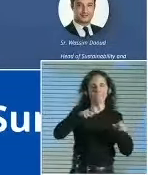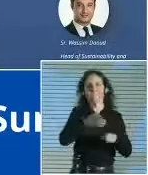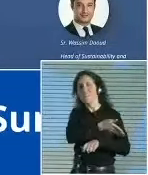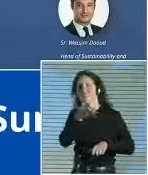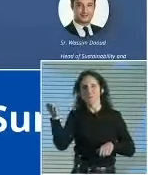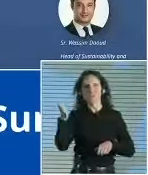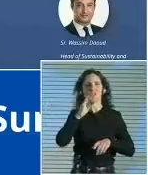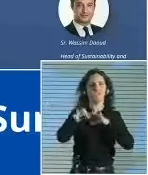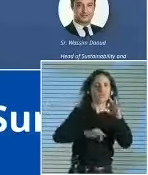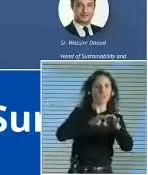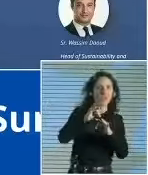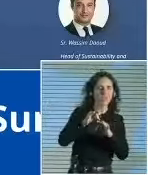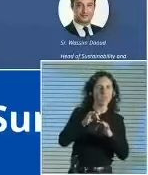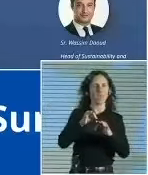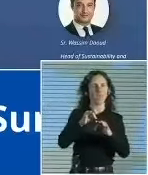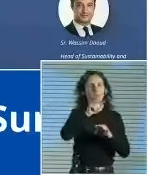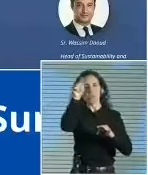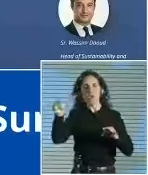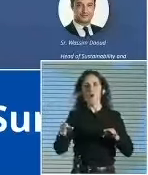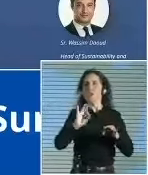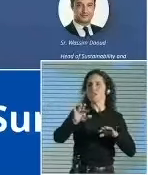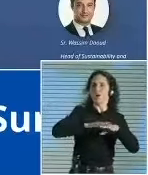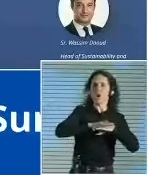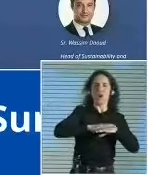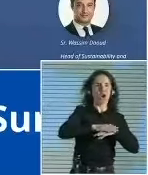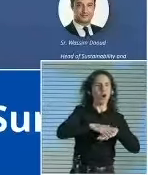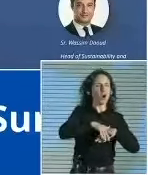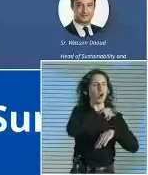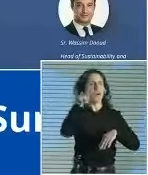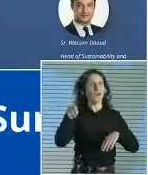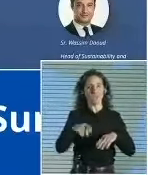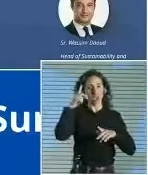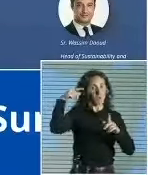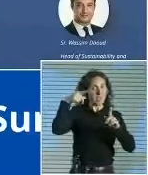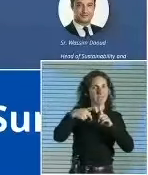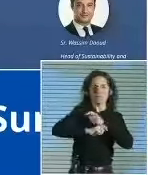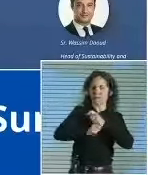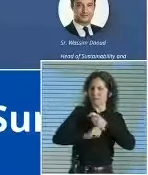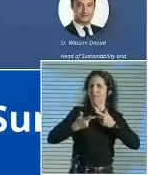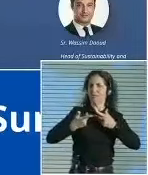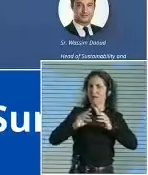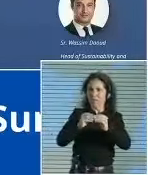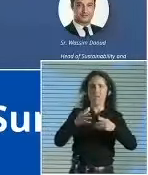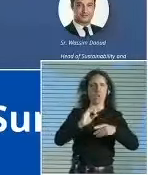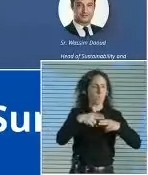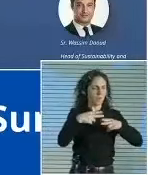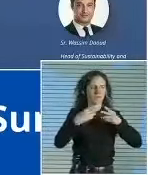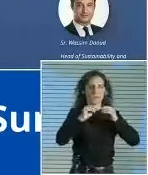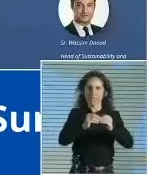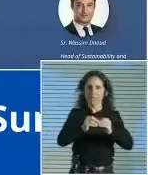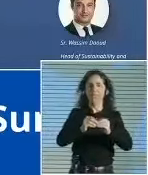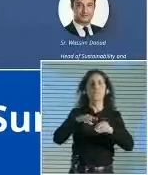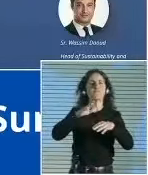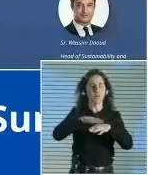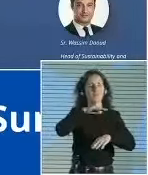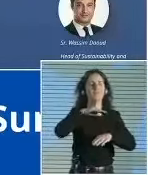development and implementation of sustainable practices, policies, and strategies. So I guess the chat is